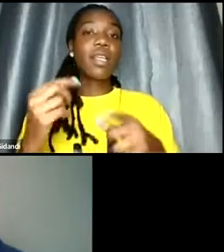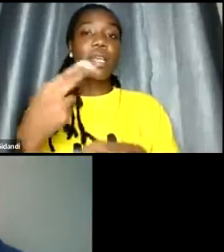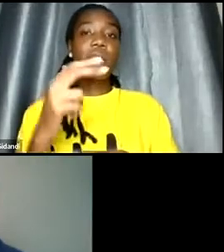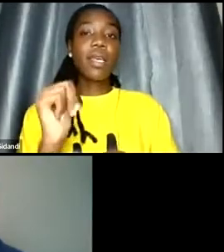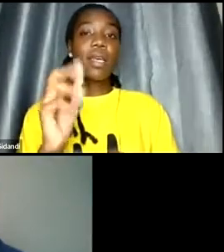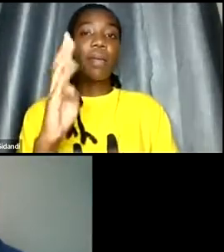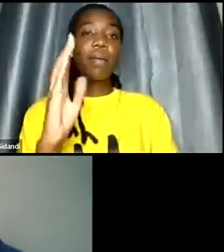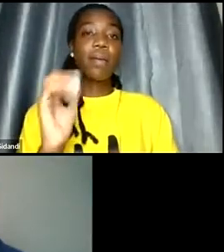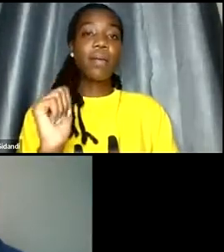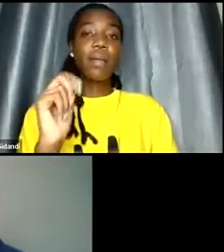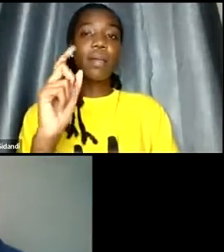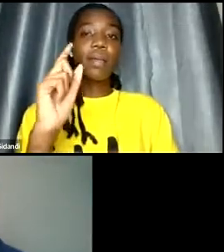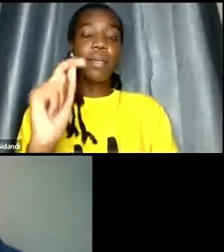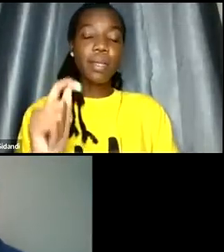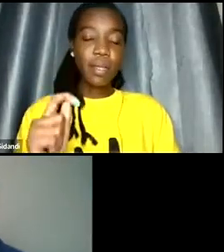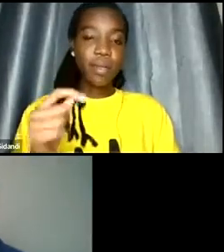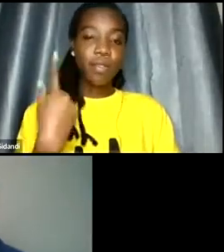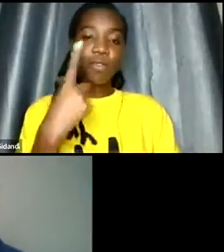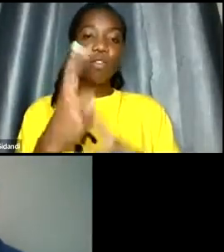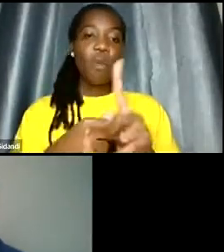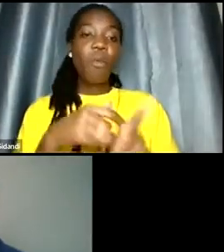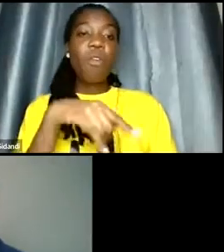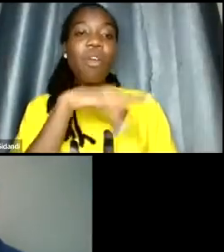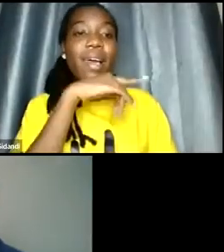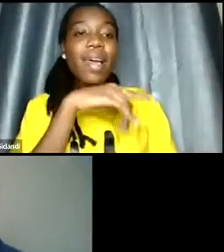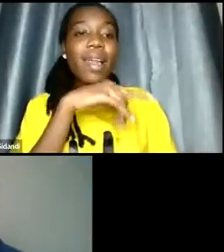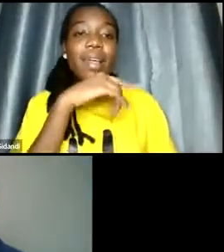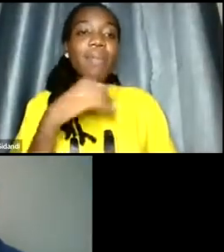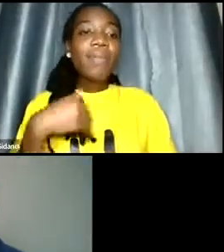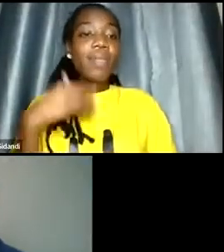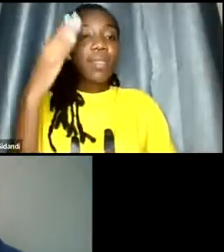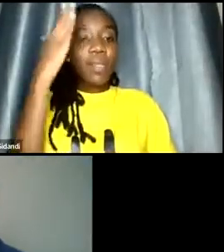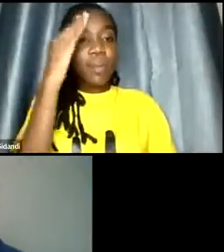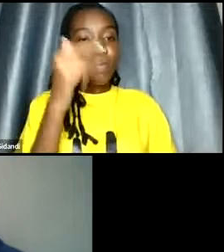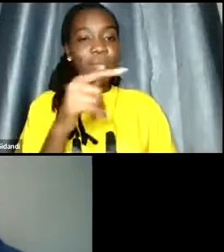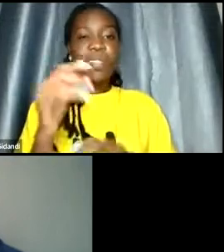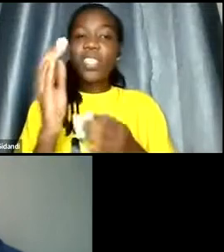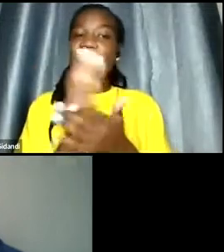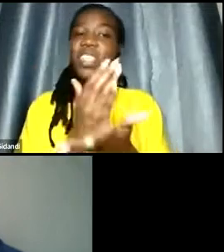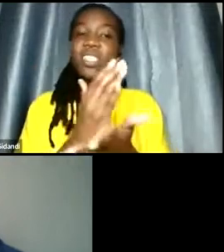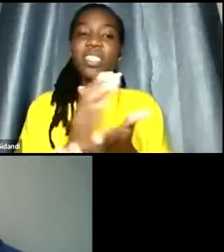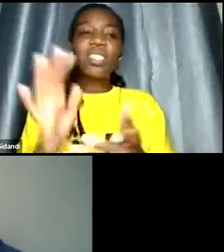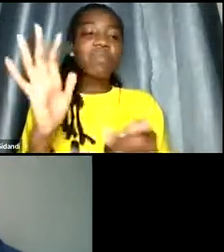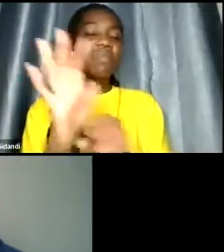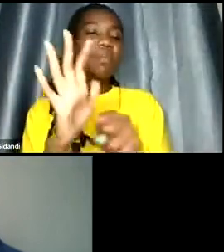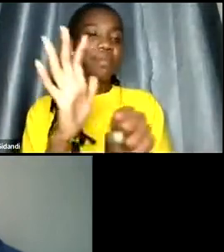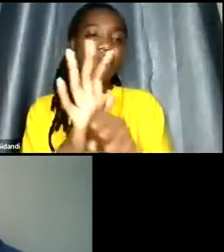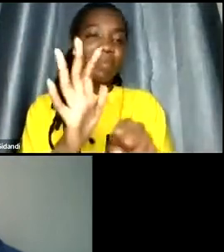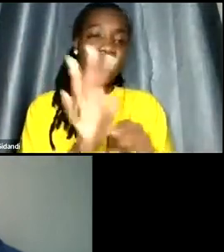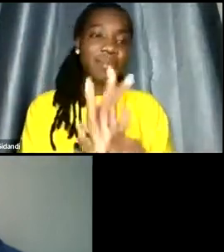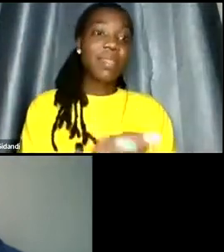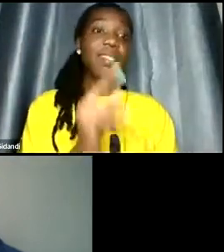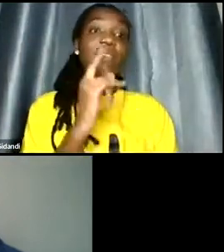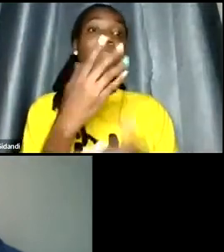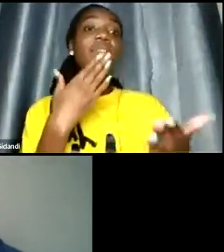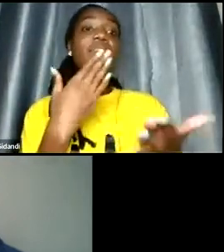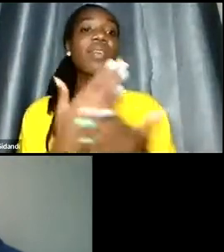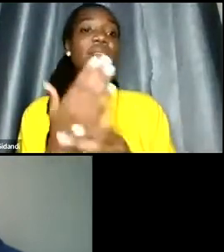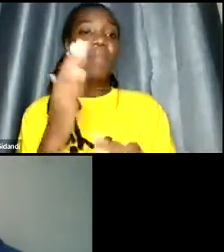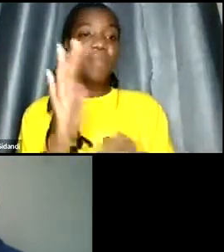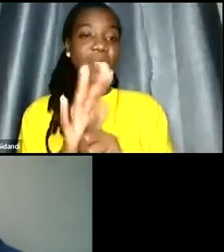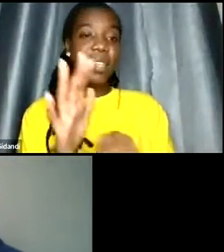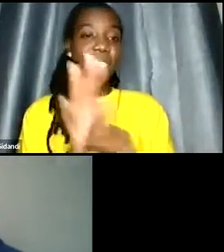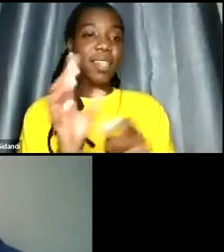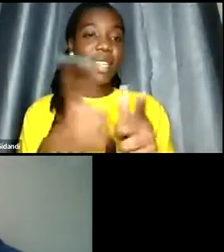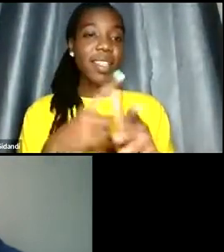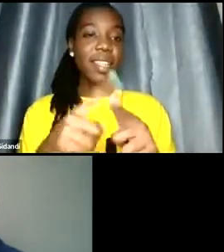good friend from Uganda. It is such an honor. I know he shares our flyers a lot in Kampala. So thank you very much, Herbert. And then our